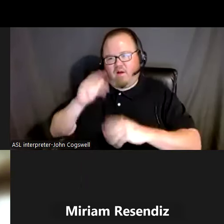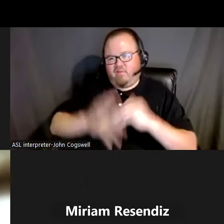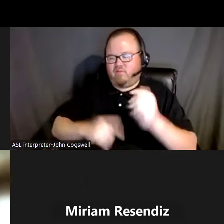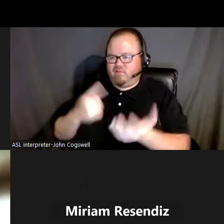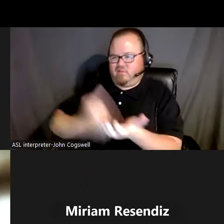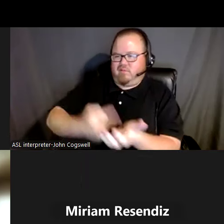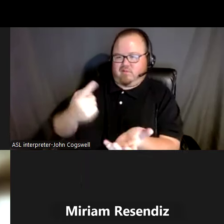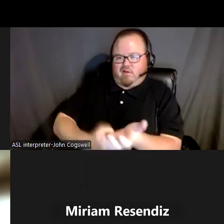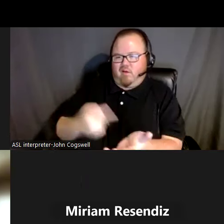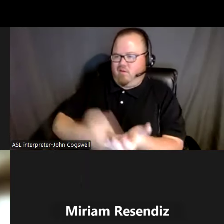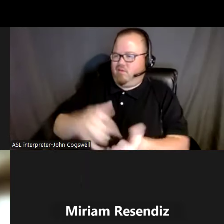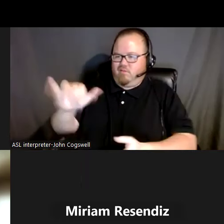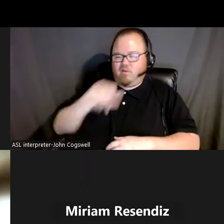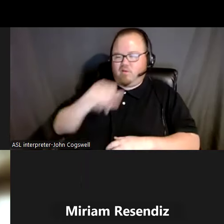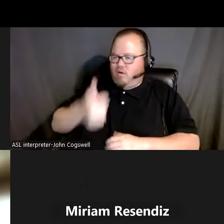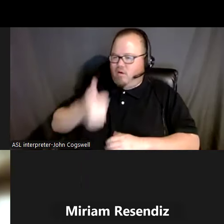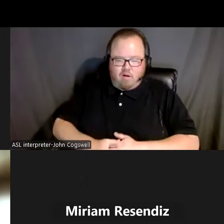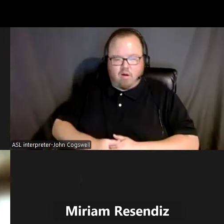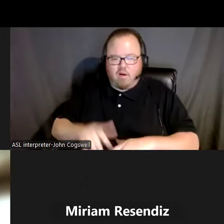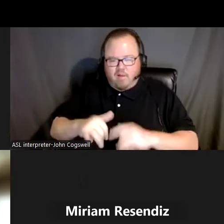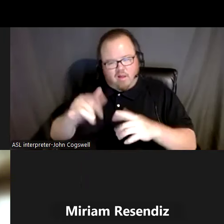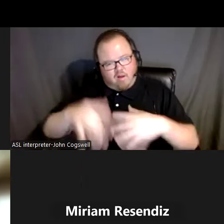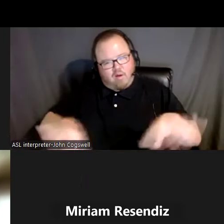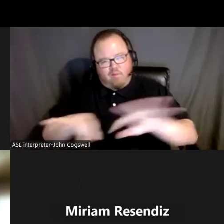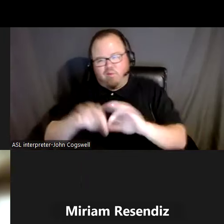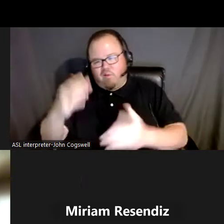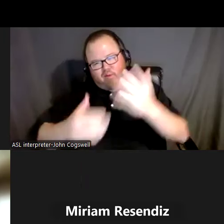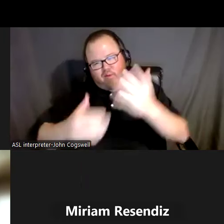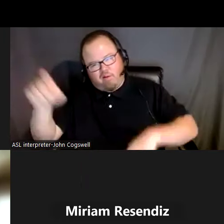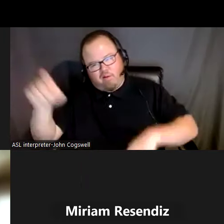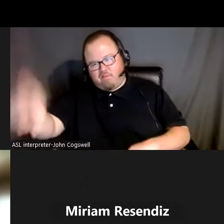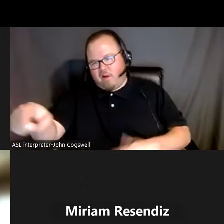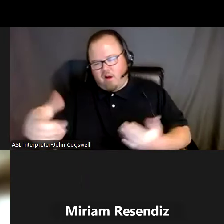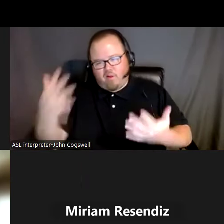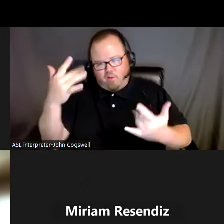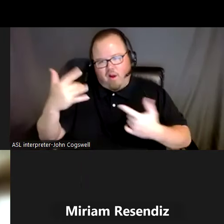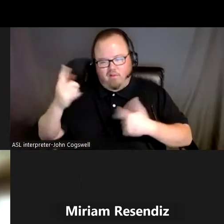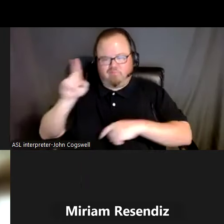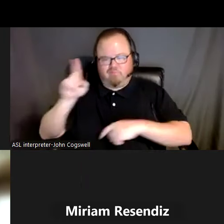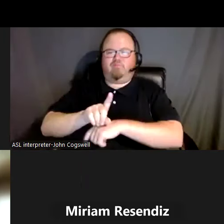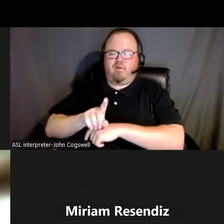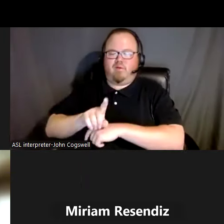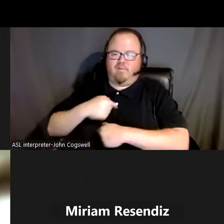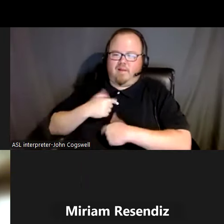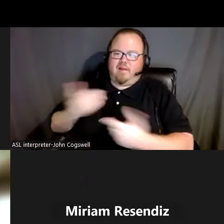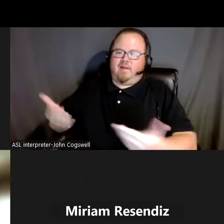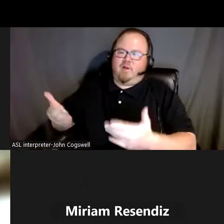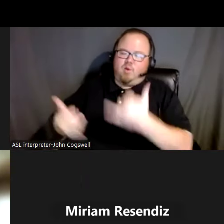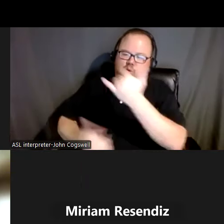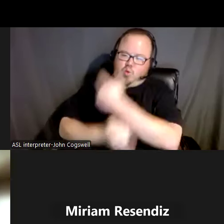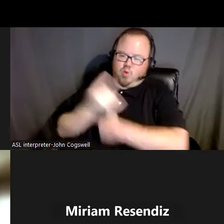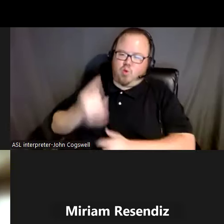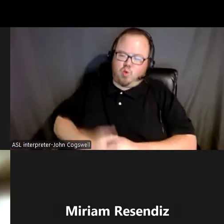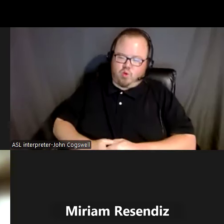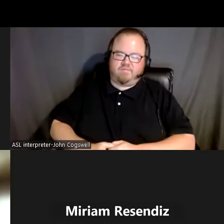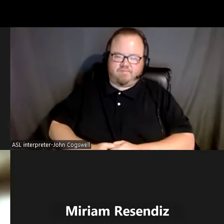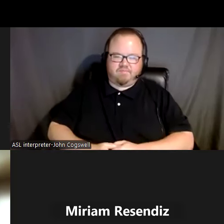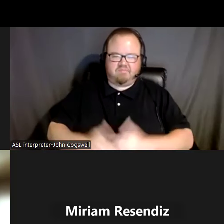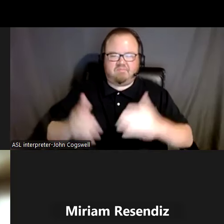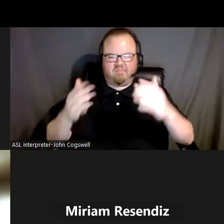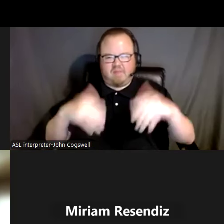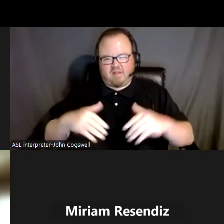having this conversation, but it needs to be an important part, which I guess is probably why they brought me here today to talk about it. So, all right, next slide, we'll move